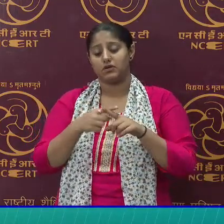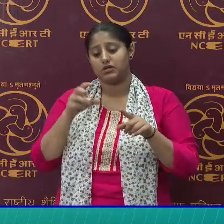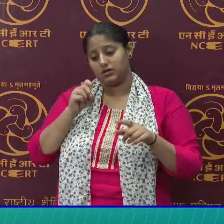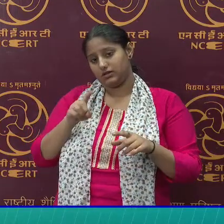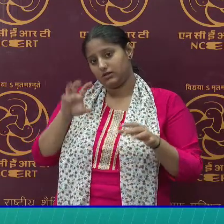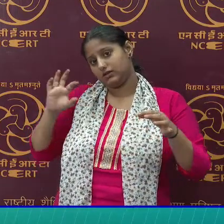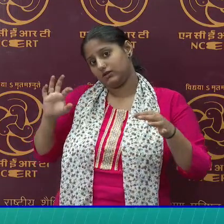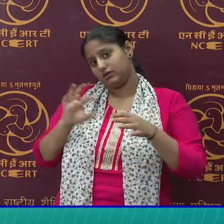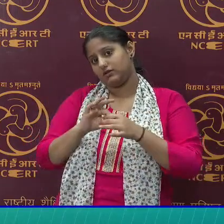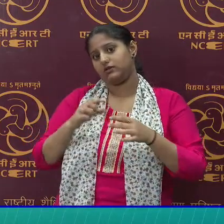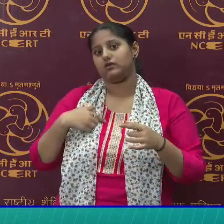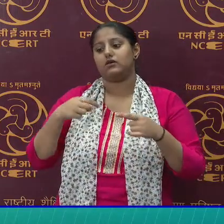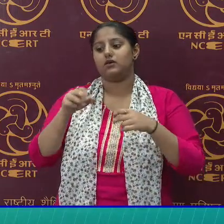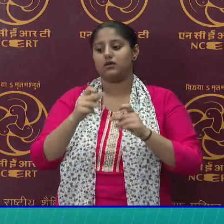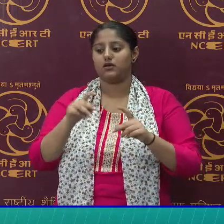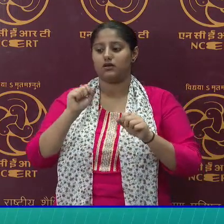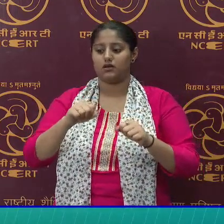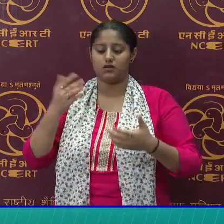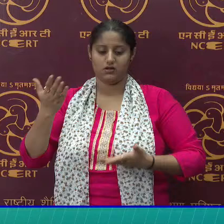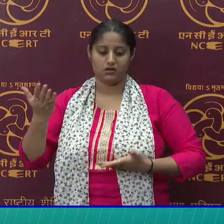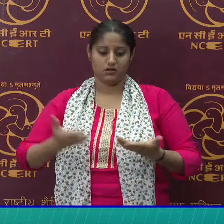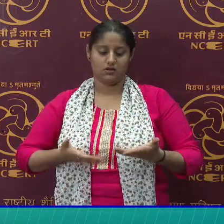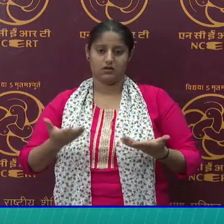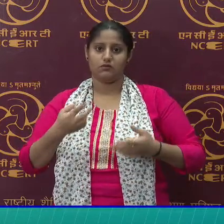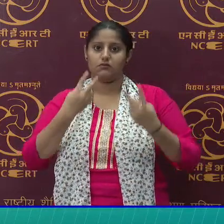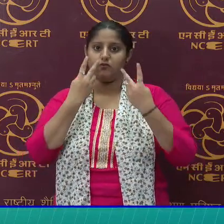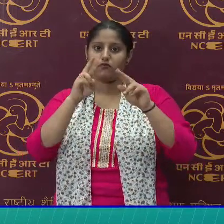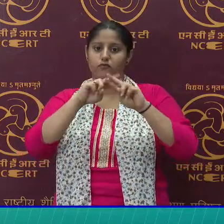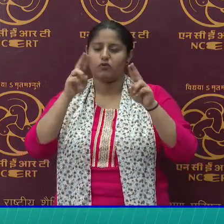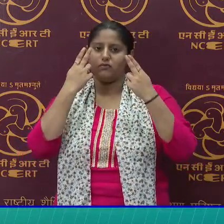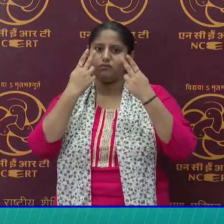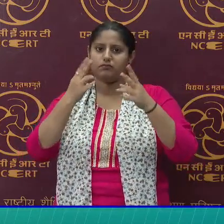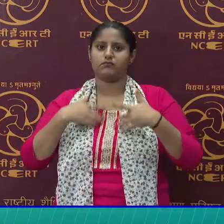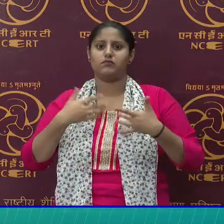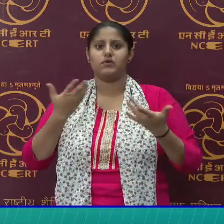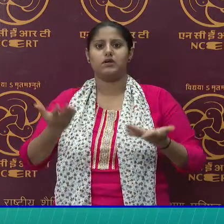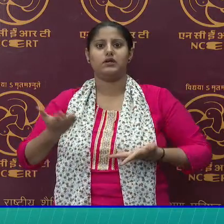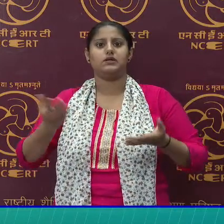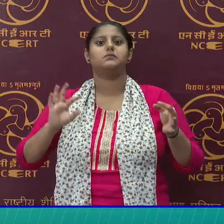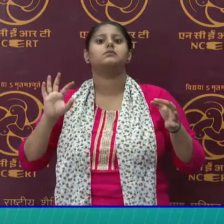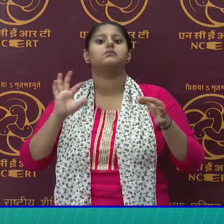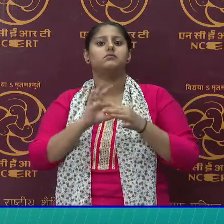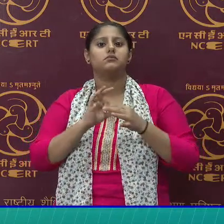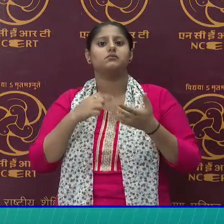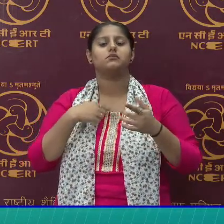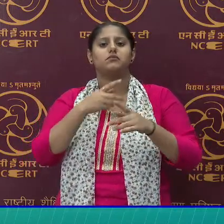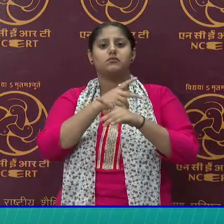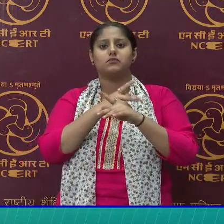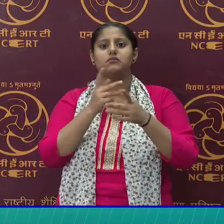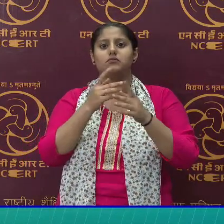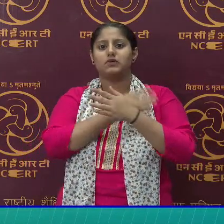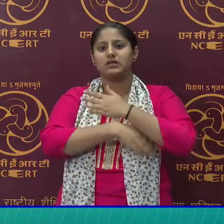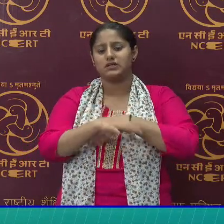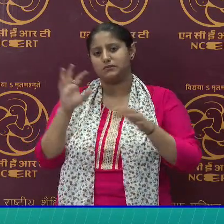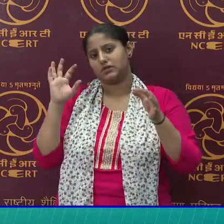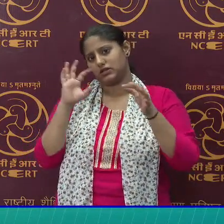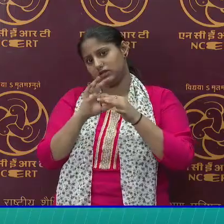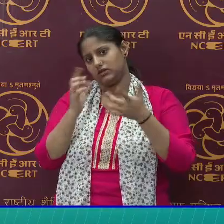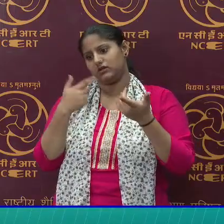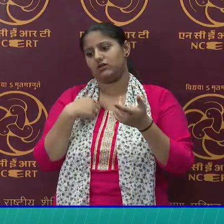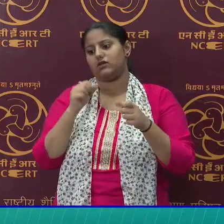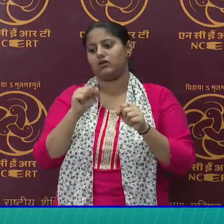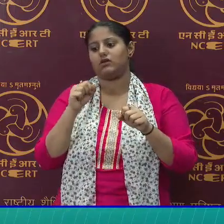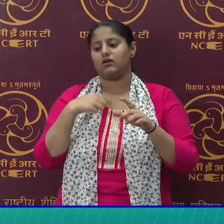a overarching interdisciplinary approach throughout the book. Yes, we have tried to include elements from